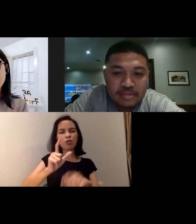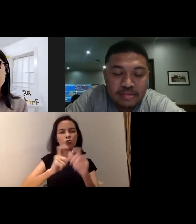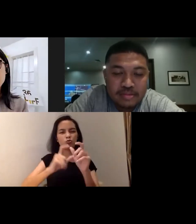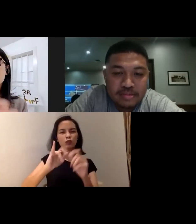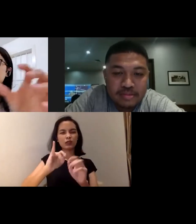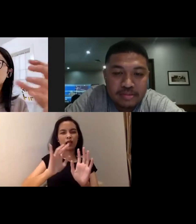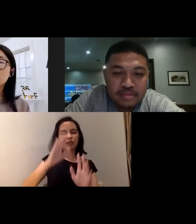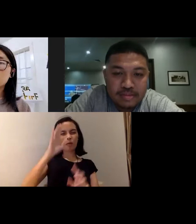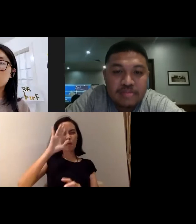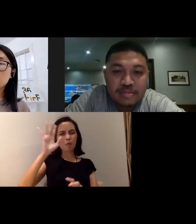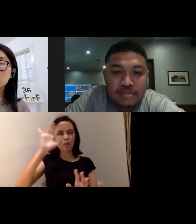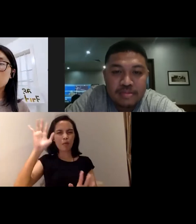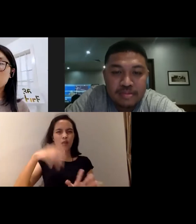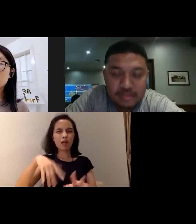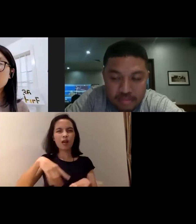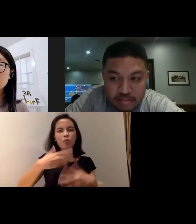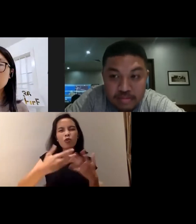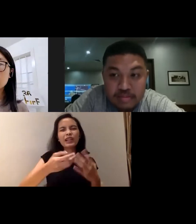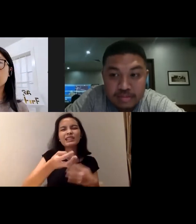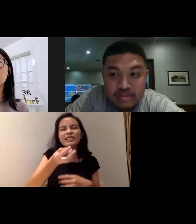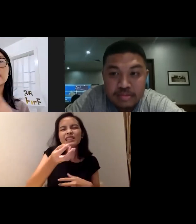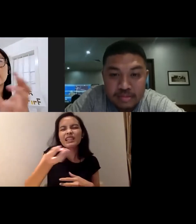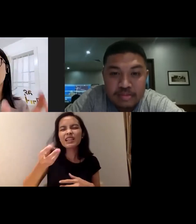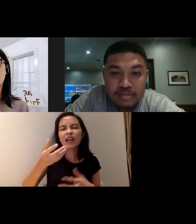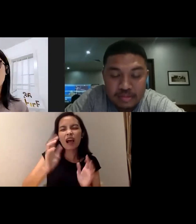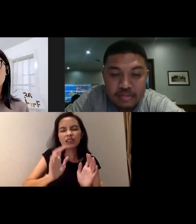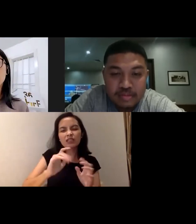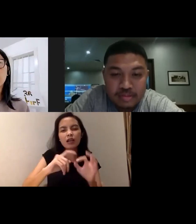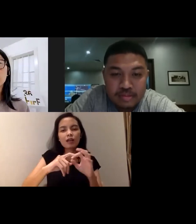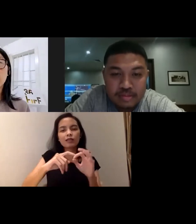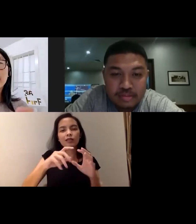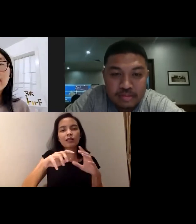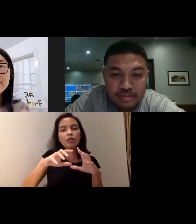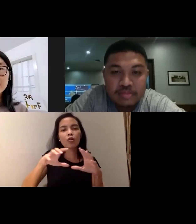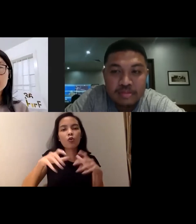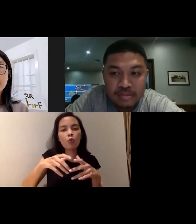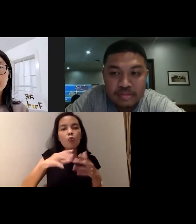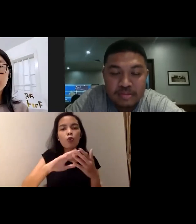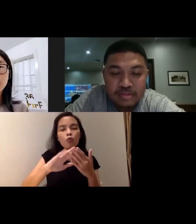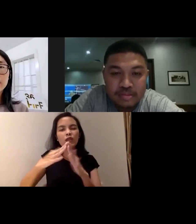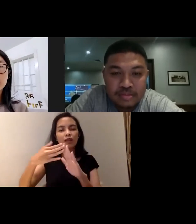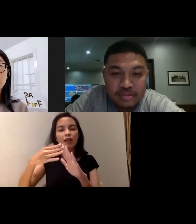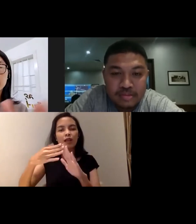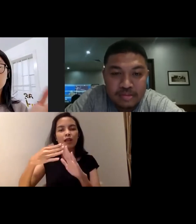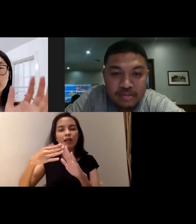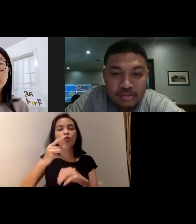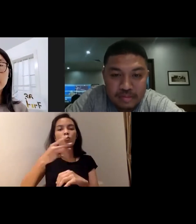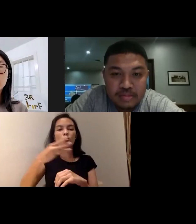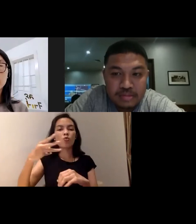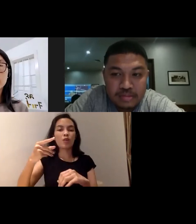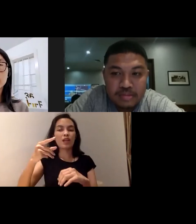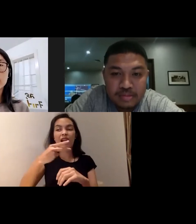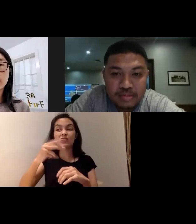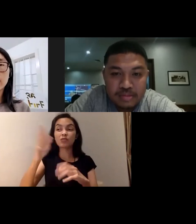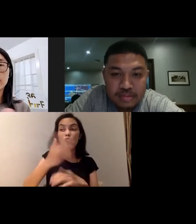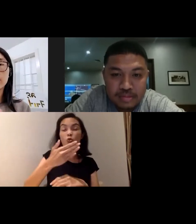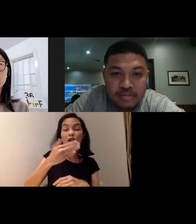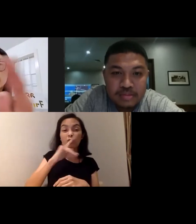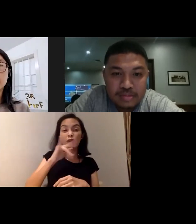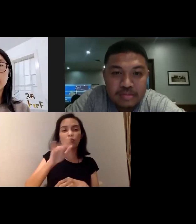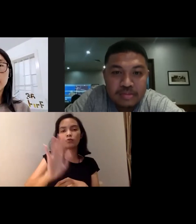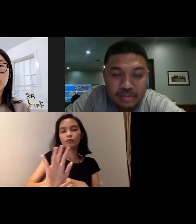small percent of the, you know, queer community, but that's not all. So I think it's very important. I completely agree with